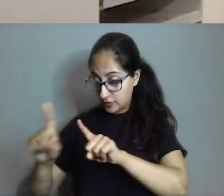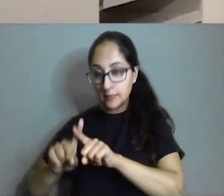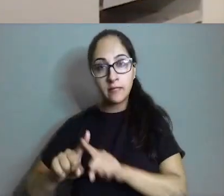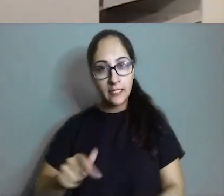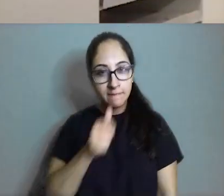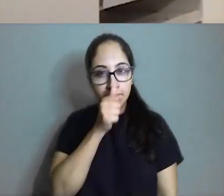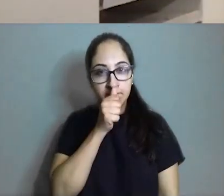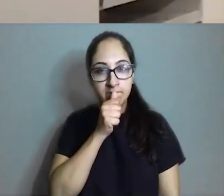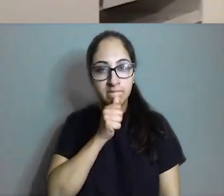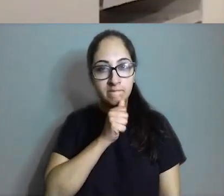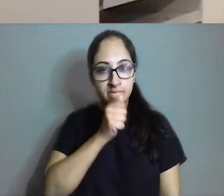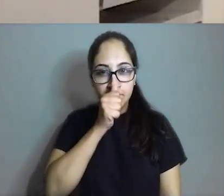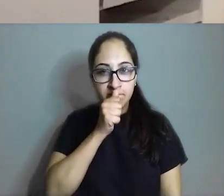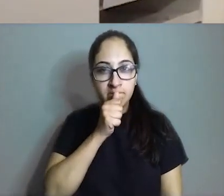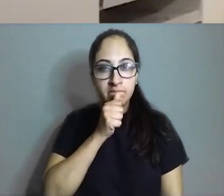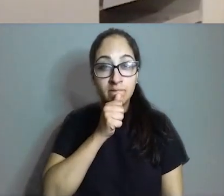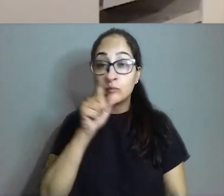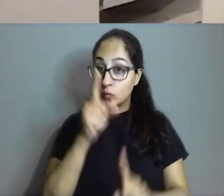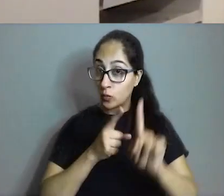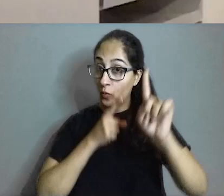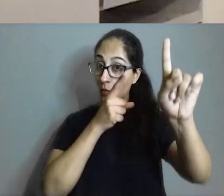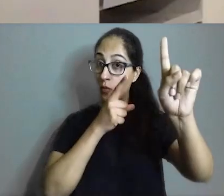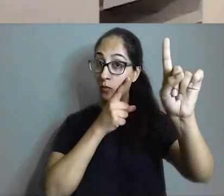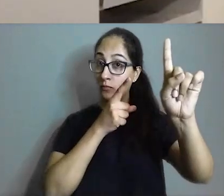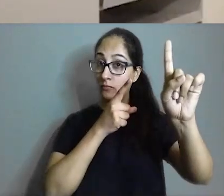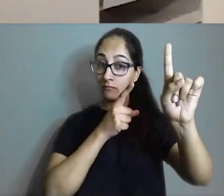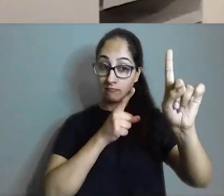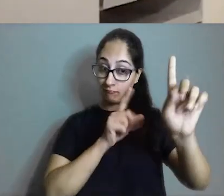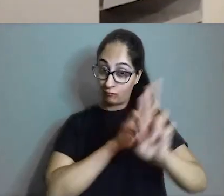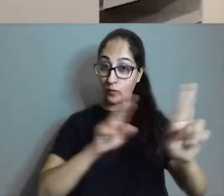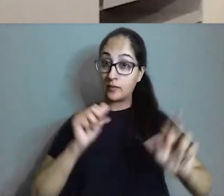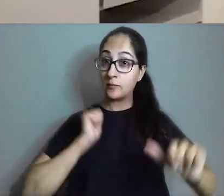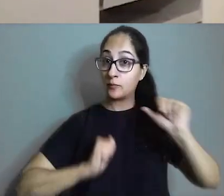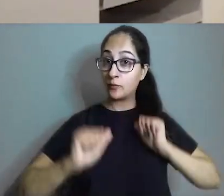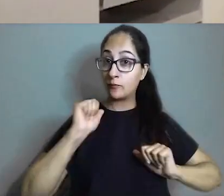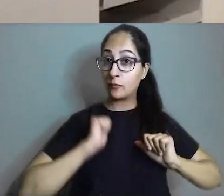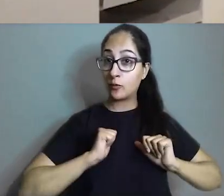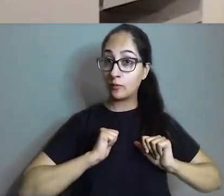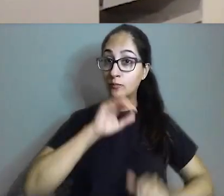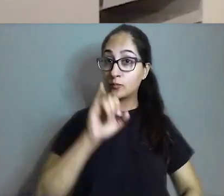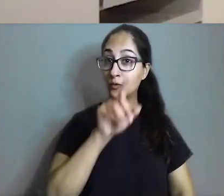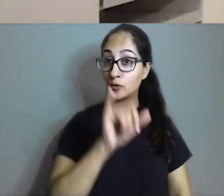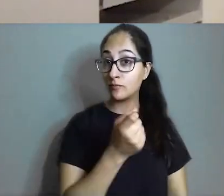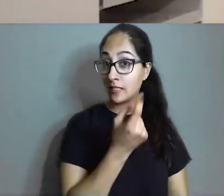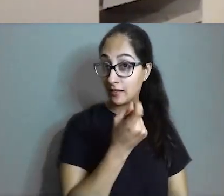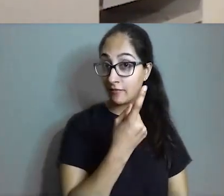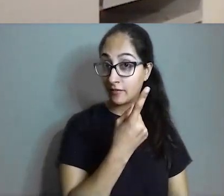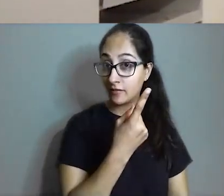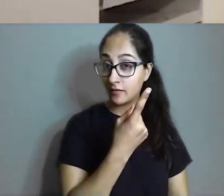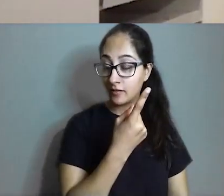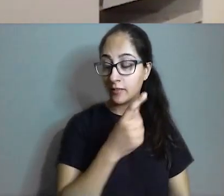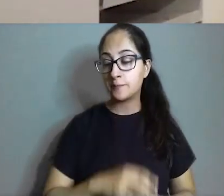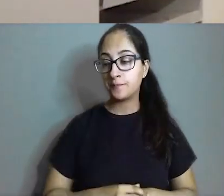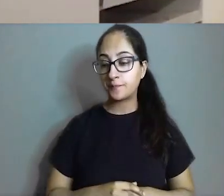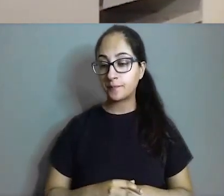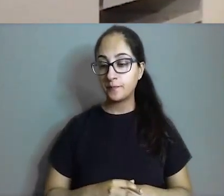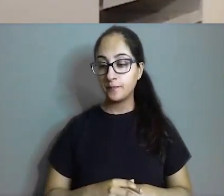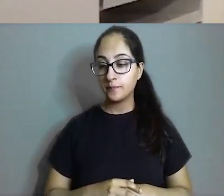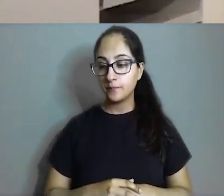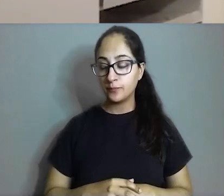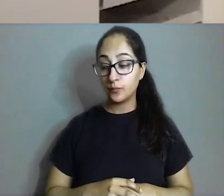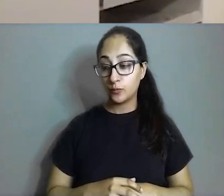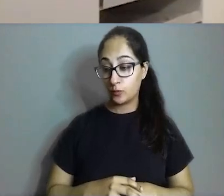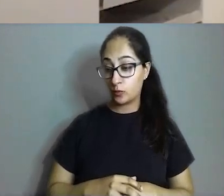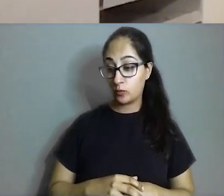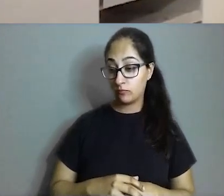traditions. But, you know, in the end, we just kept on pushing through with the same vision, and in a matter of, you